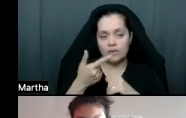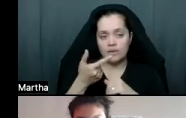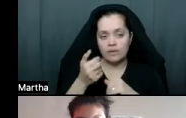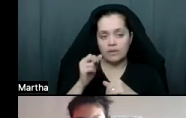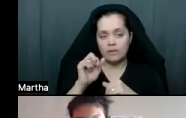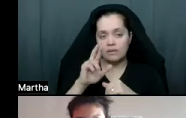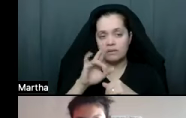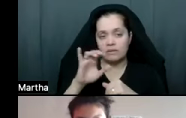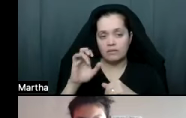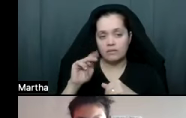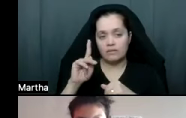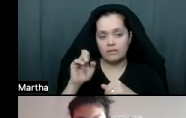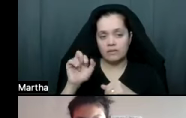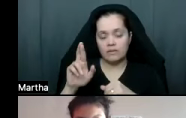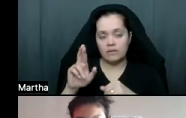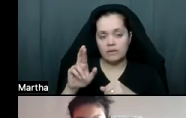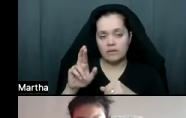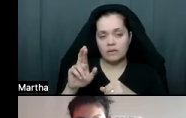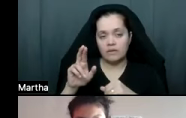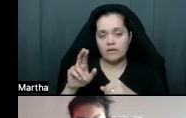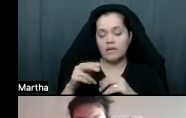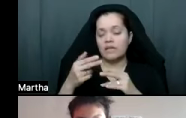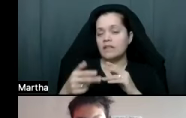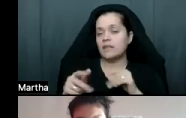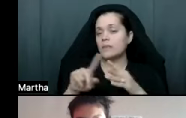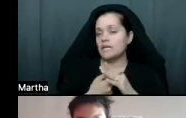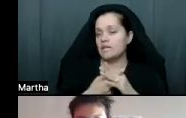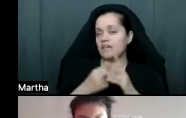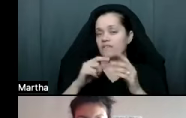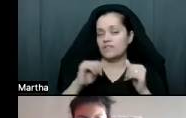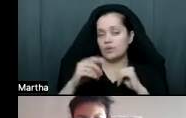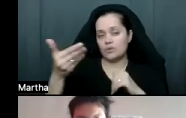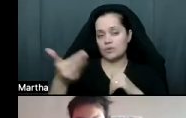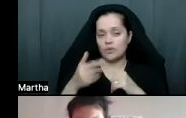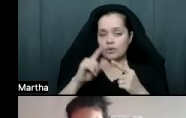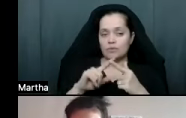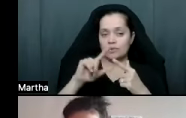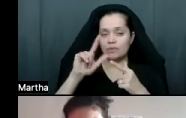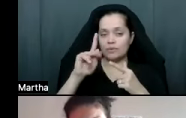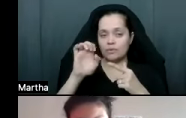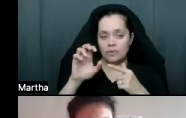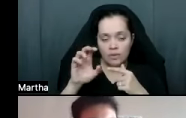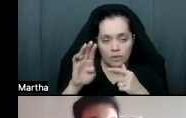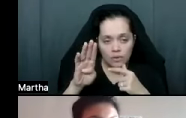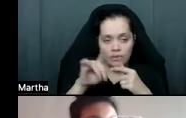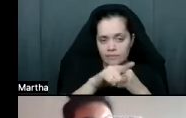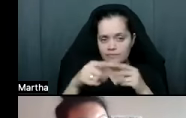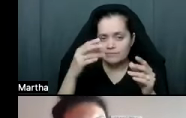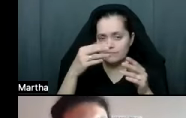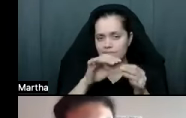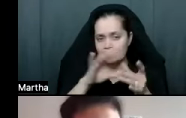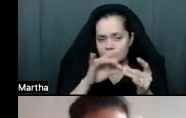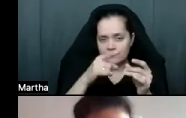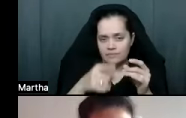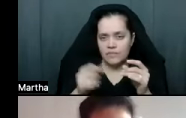host. And the tagline at the beginning of the show was always, "Welcome to Lake Wobegon, where all the women are strong, all the